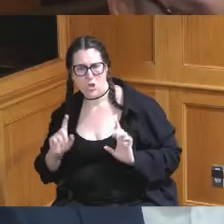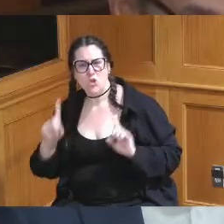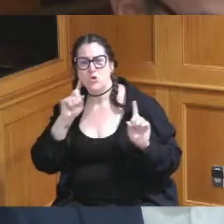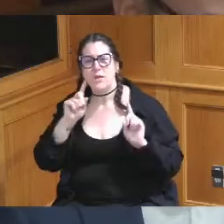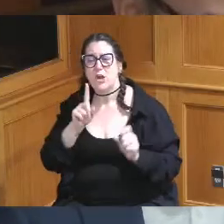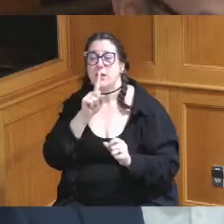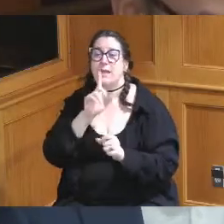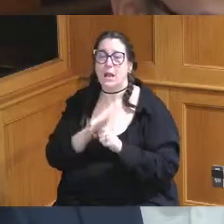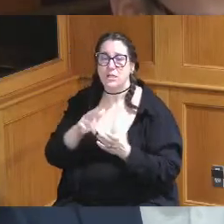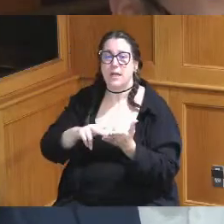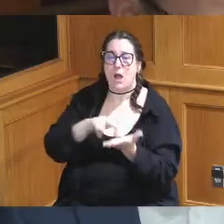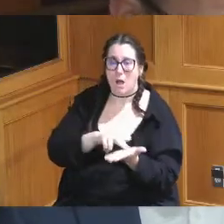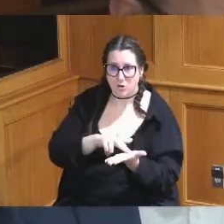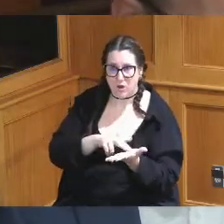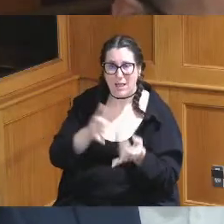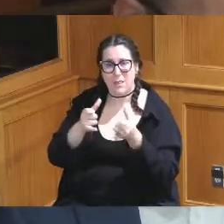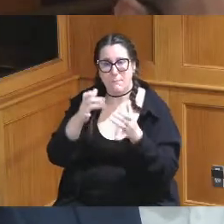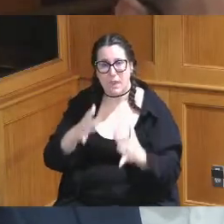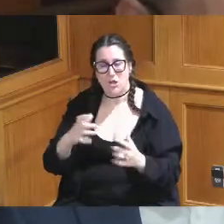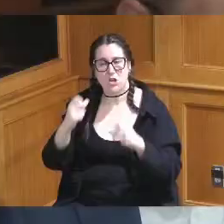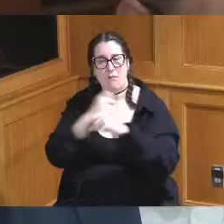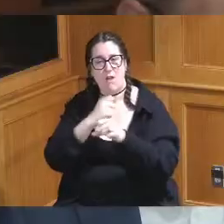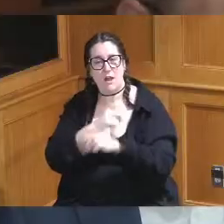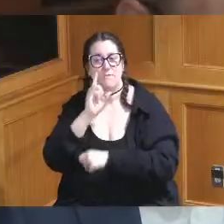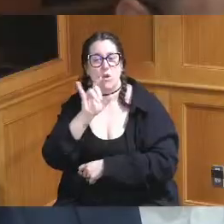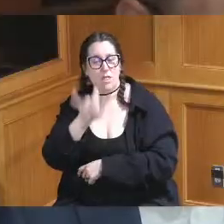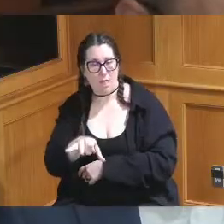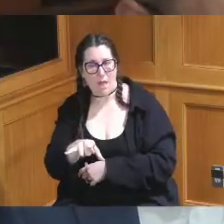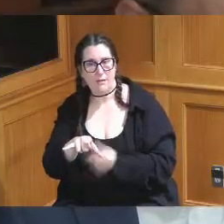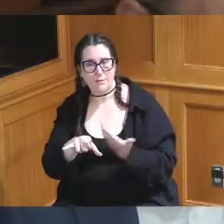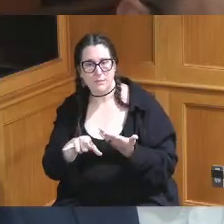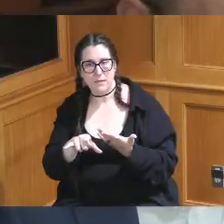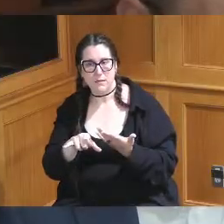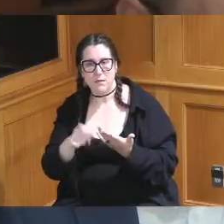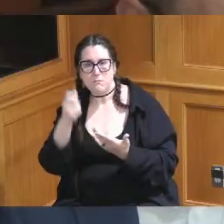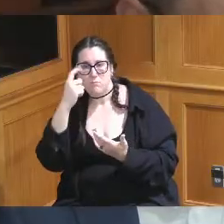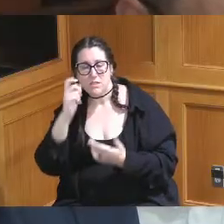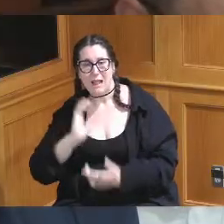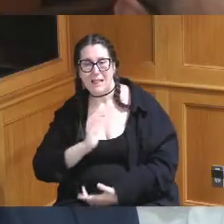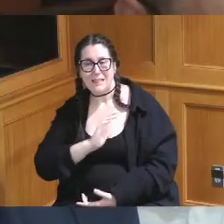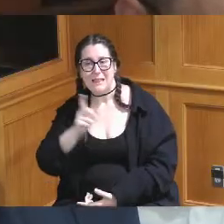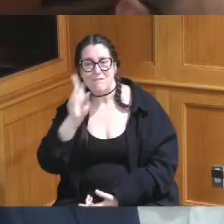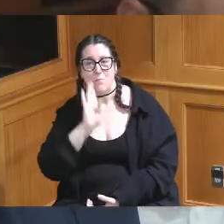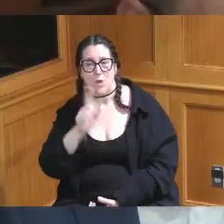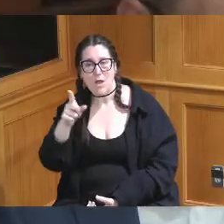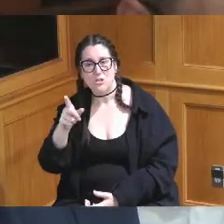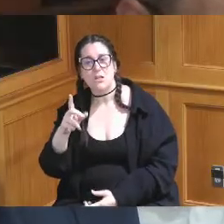guaranteed contracts. That's what the players be fighting for. They want a guarantee. They're guaranteed in the state budget.